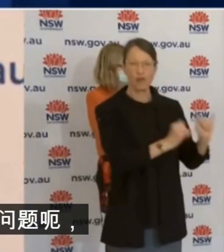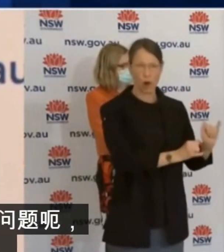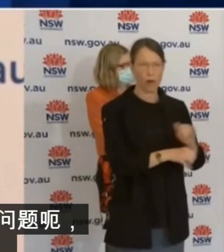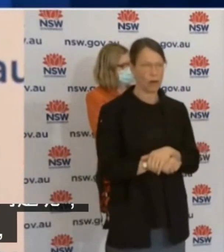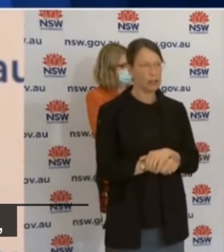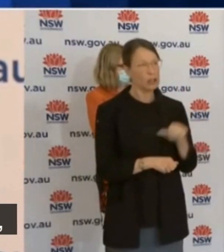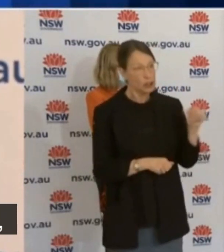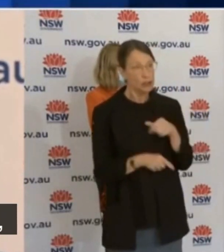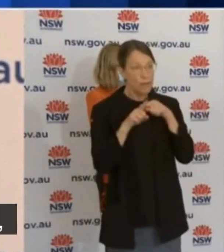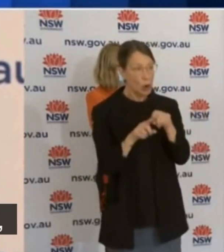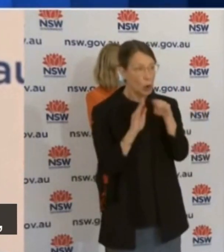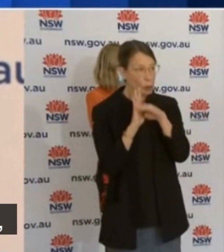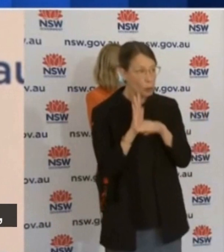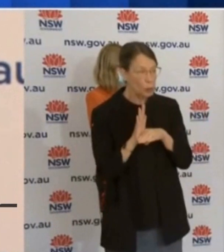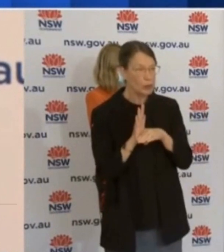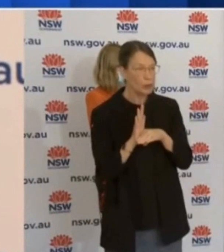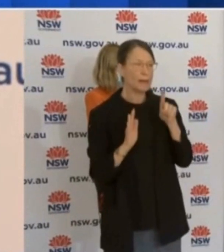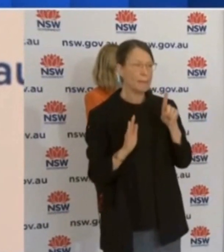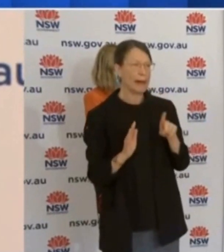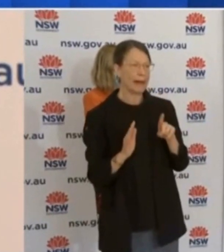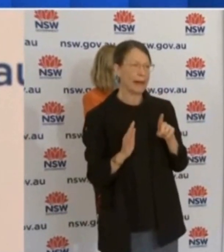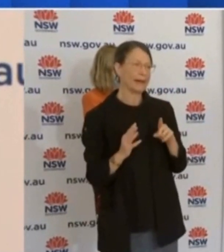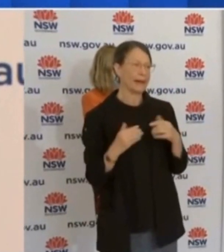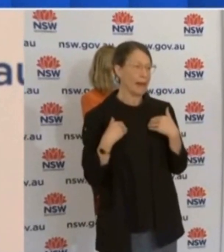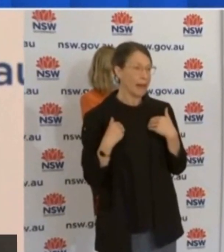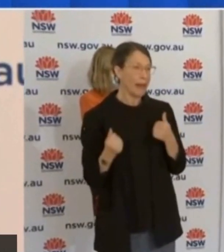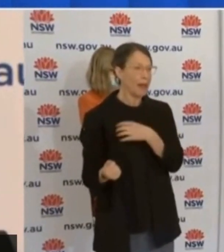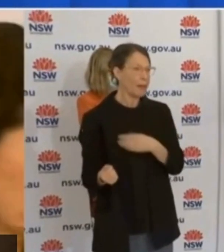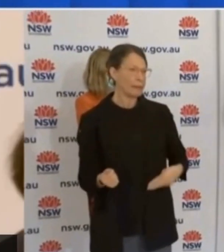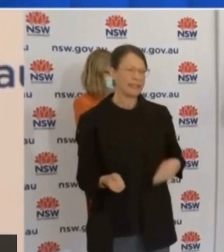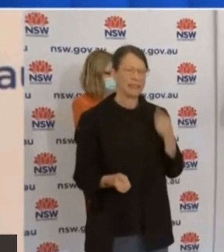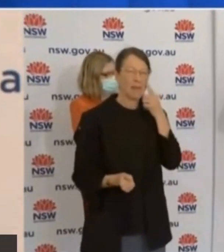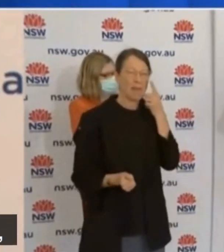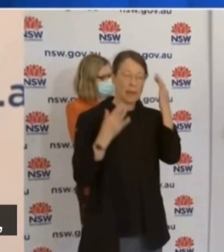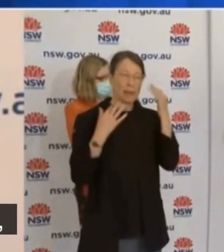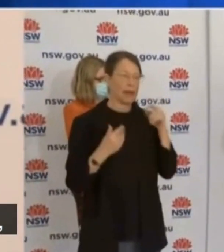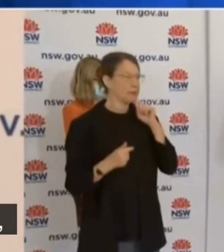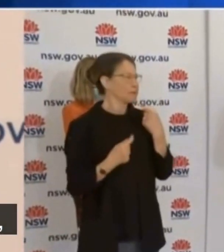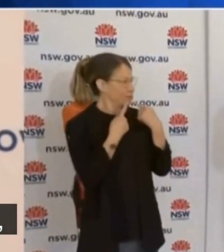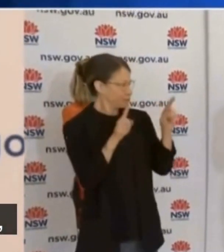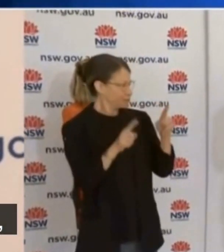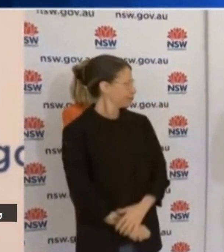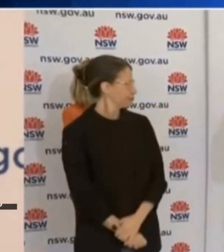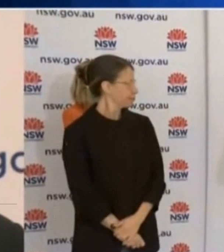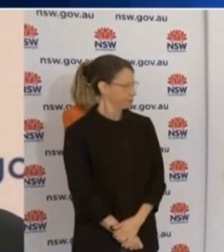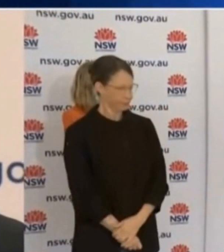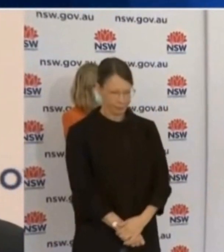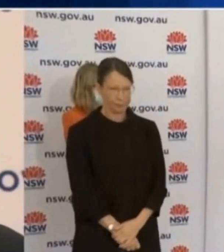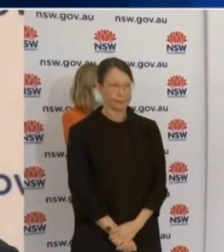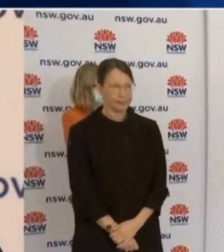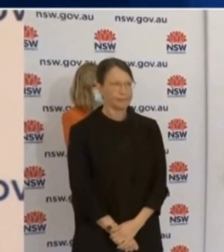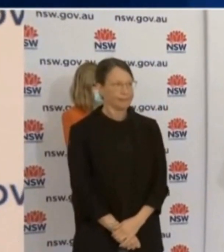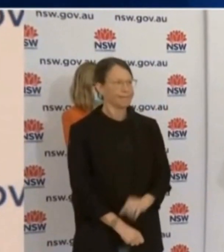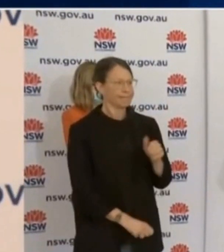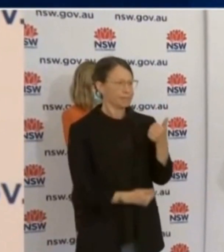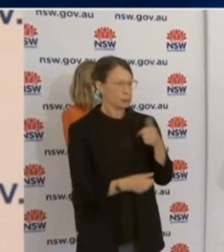people to do the right thing. But Minister Hazzard's been looking at that issue, and I'll just ask him to comment on that. Thanks, Premier. Thanks, Anne, for that